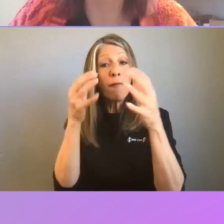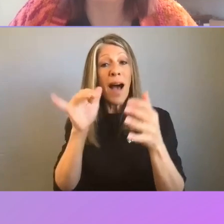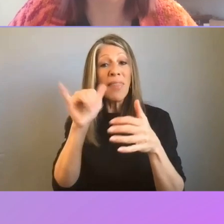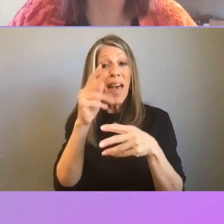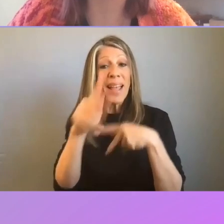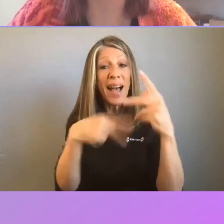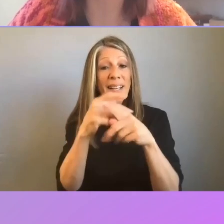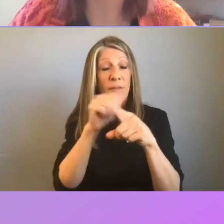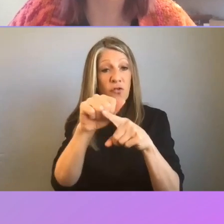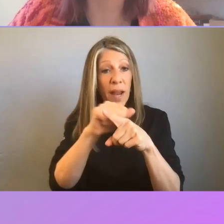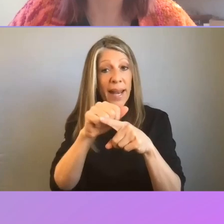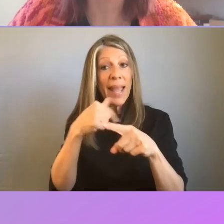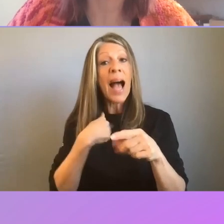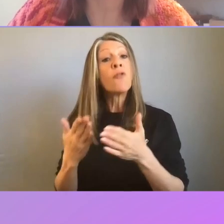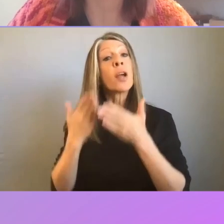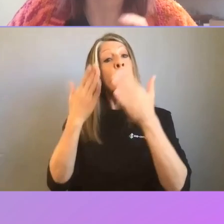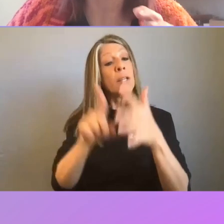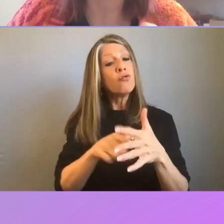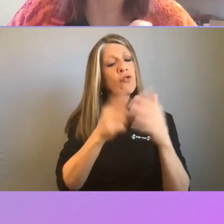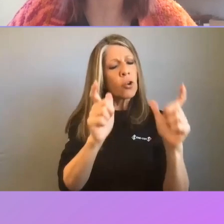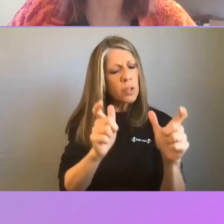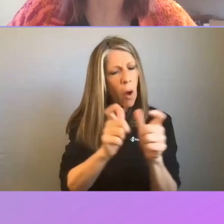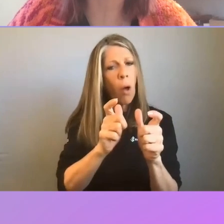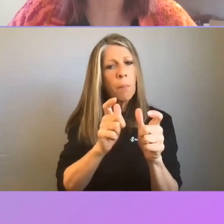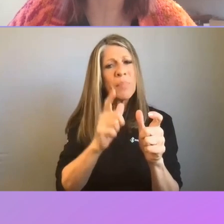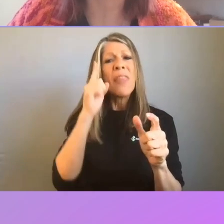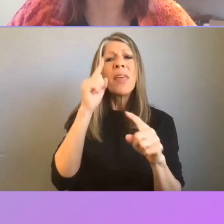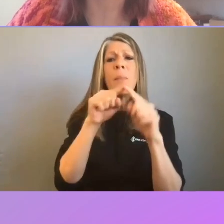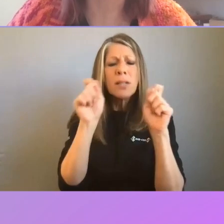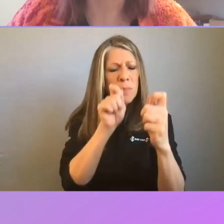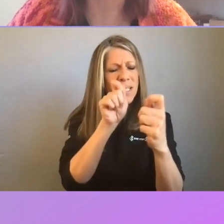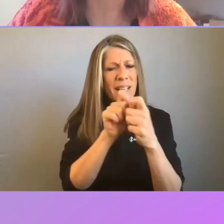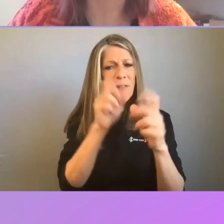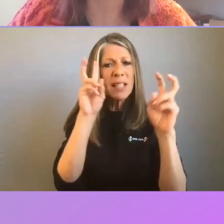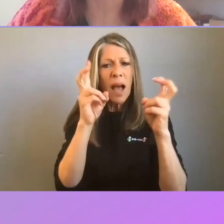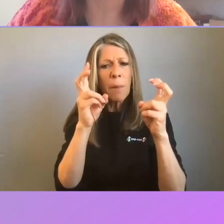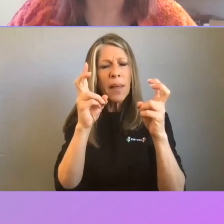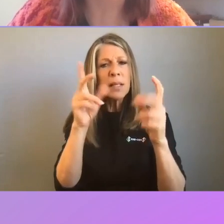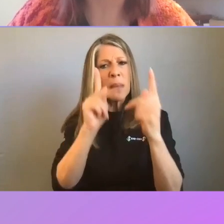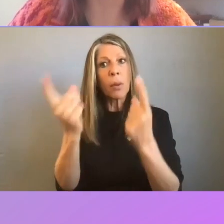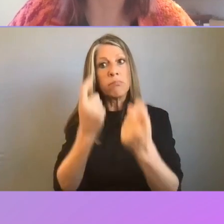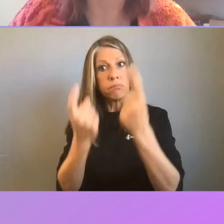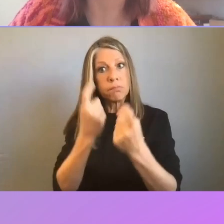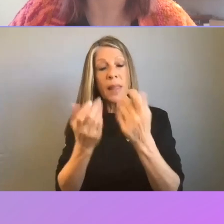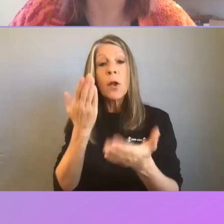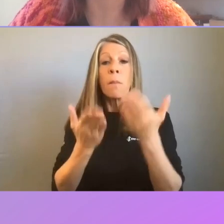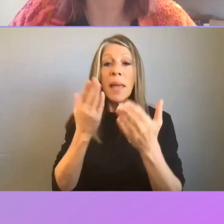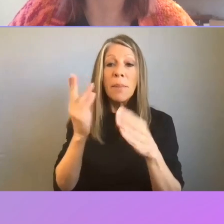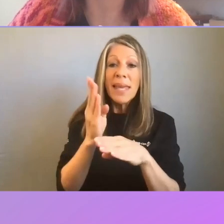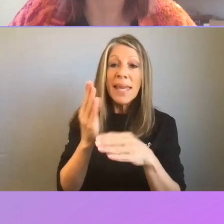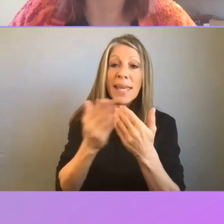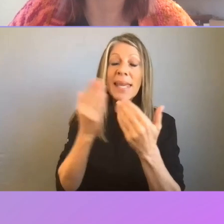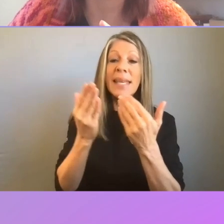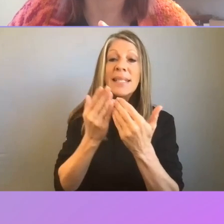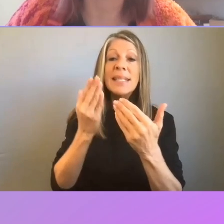I would recommend that you start small. Think about specific topics that you're getting questions about a lot that might be easy to either